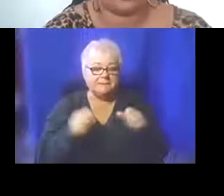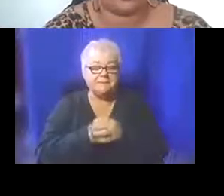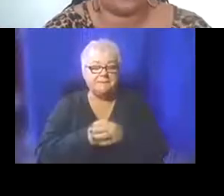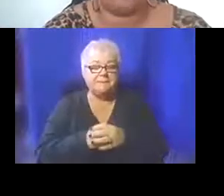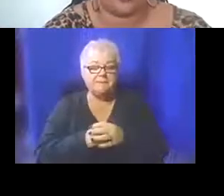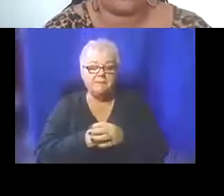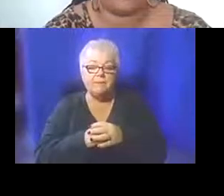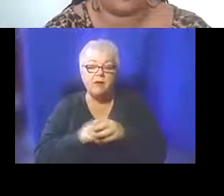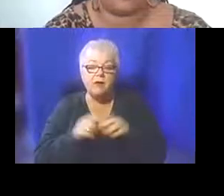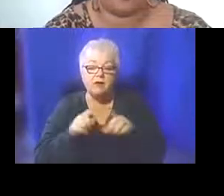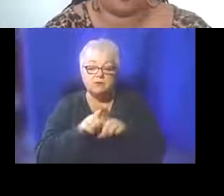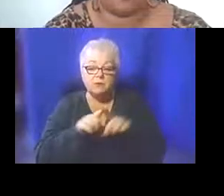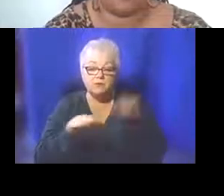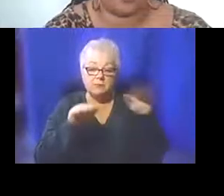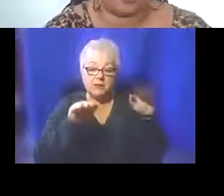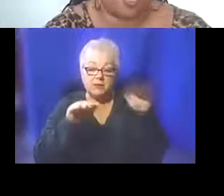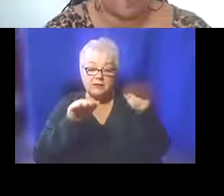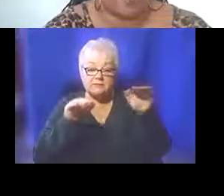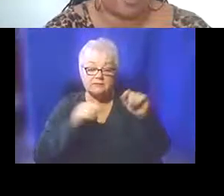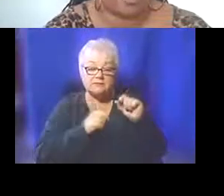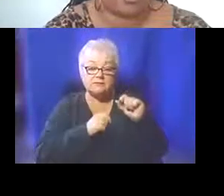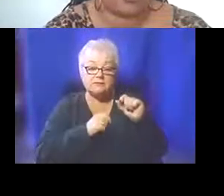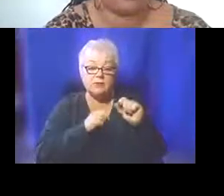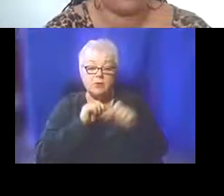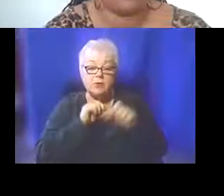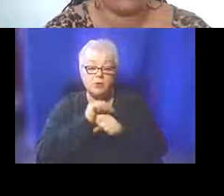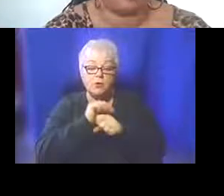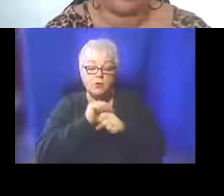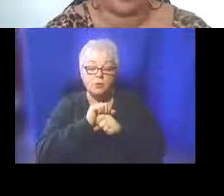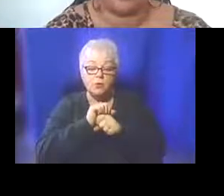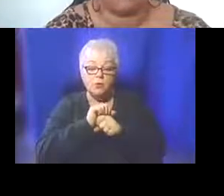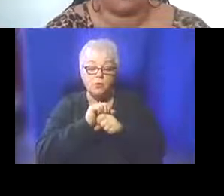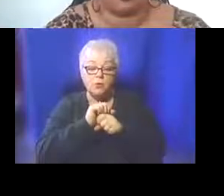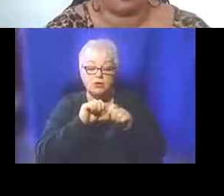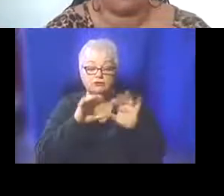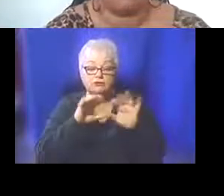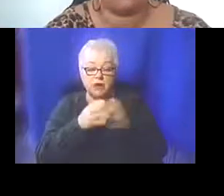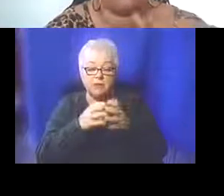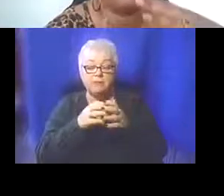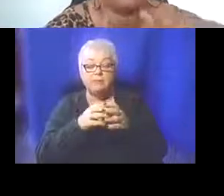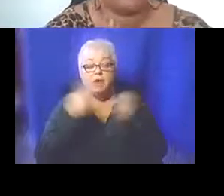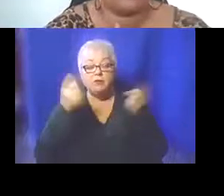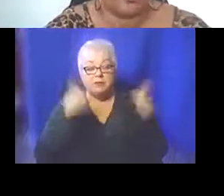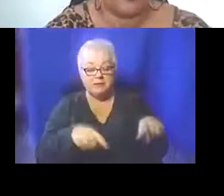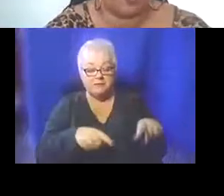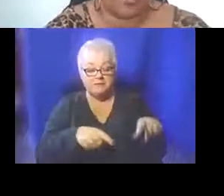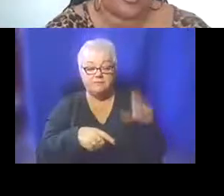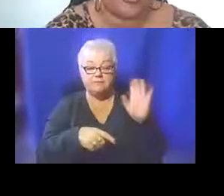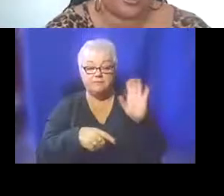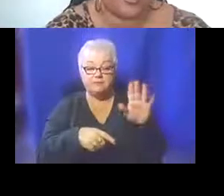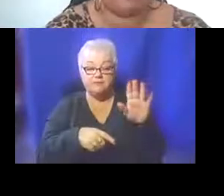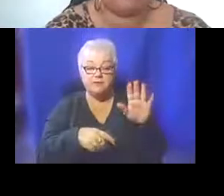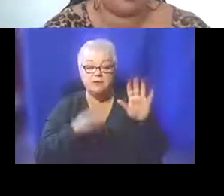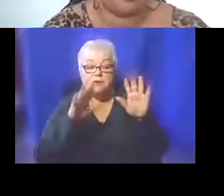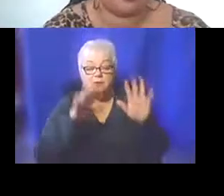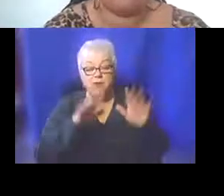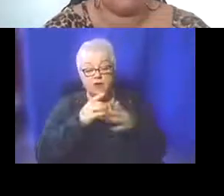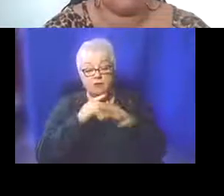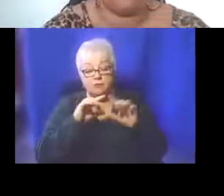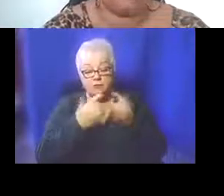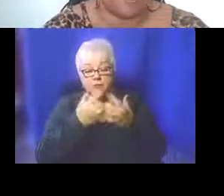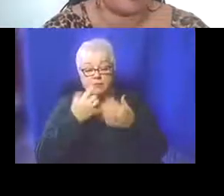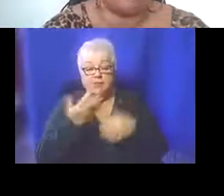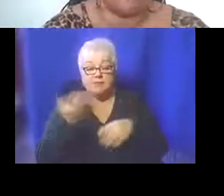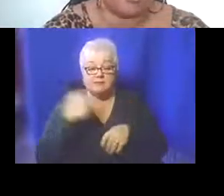I also wanted to remind us of our workshop agreements. So again, you all were a really great group last time,